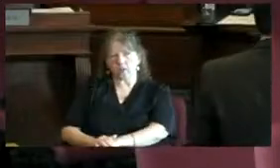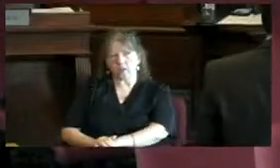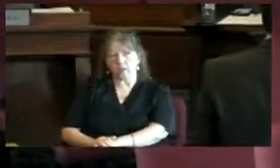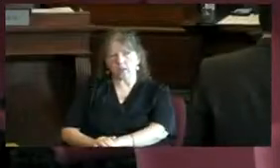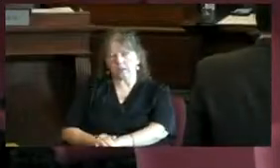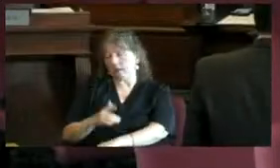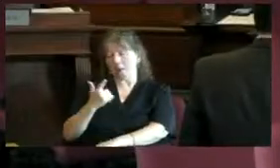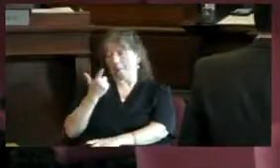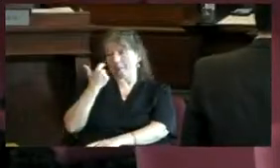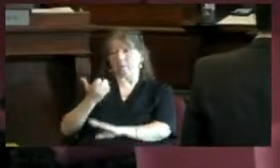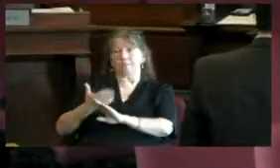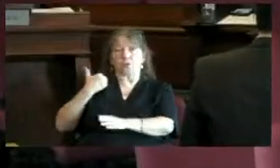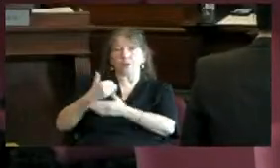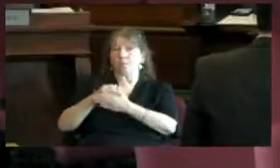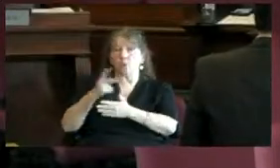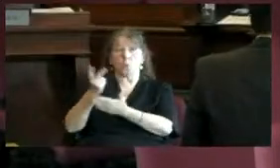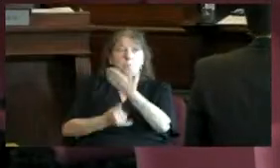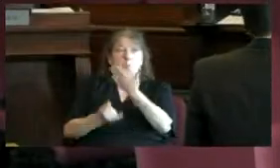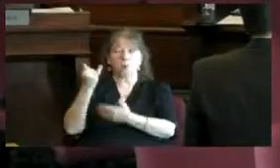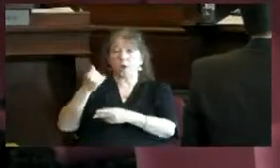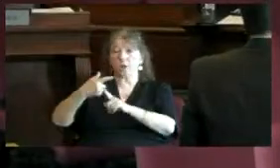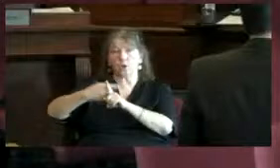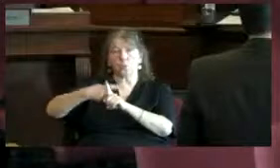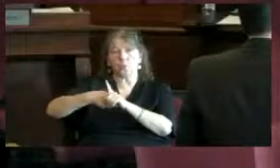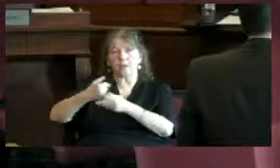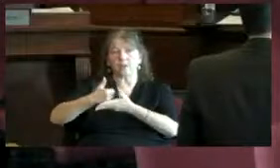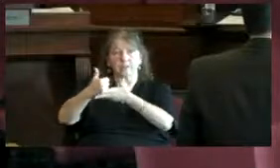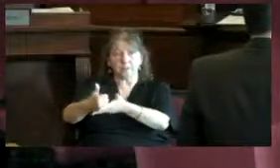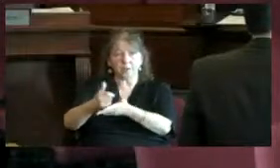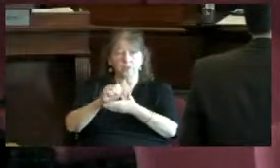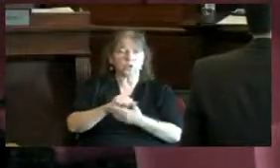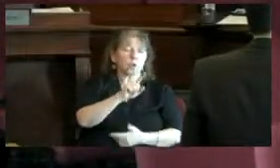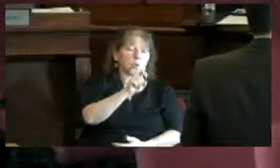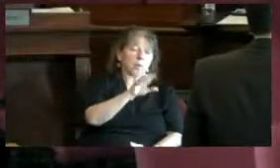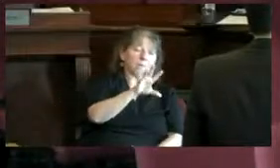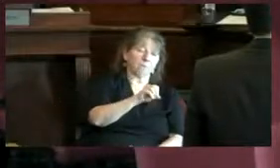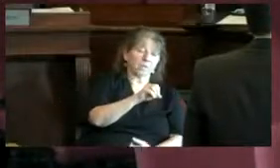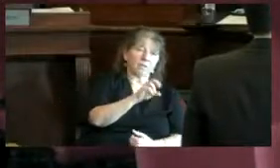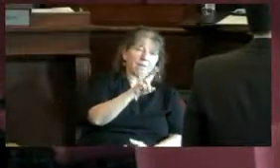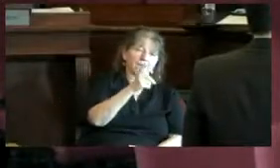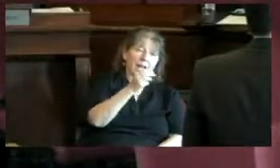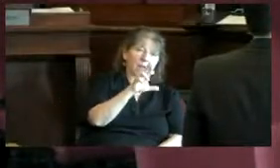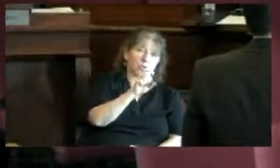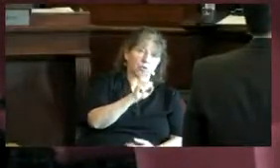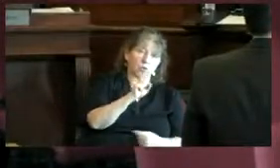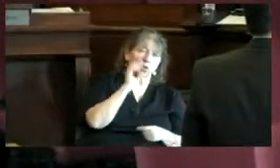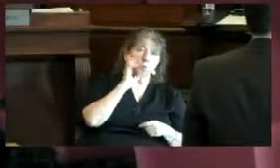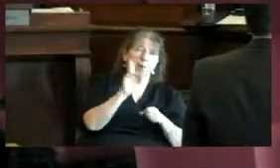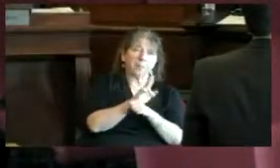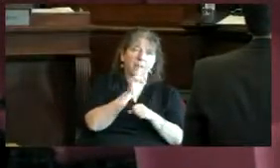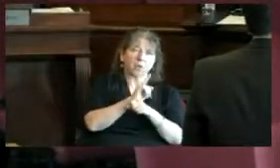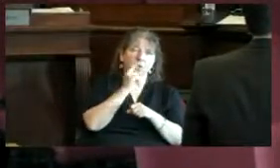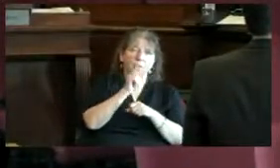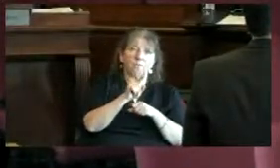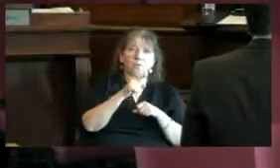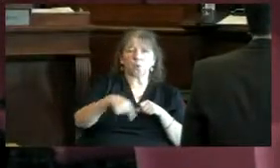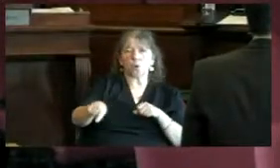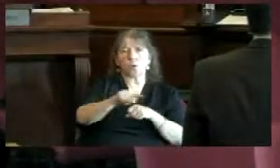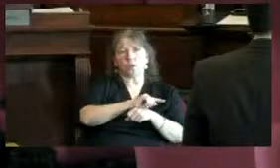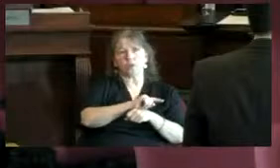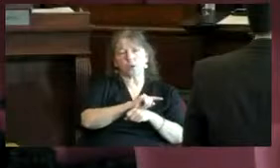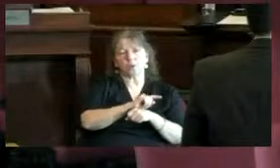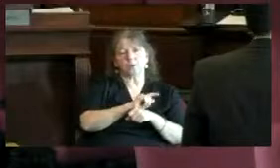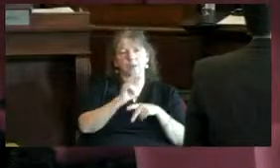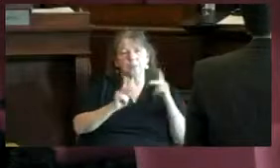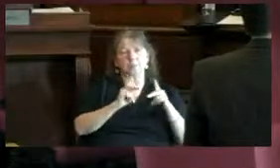project-based rental assistance available. So those 150 project-based vouchers will be targeted towards households earning less 50%